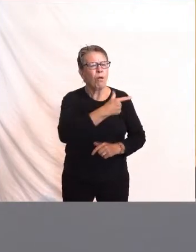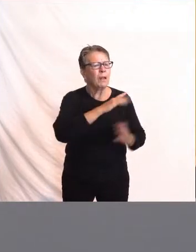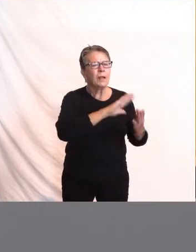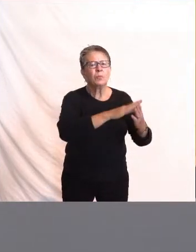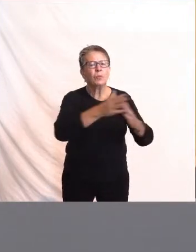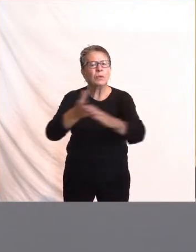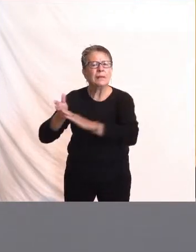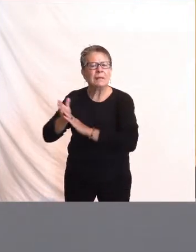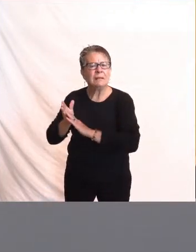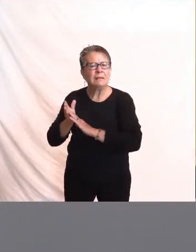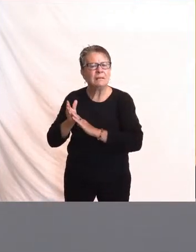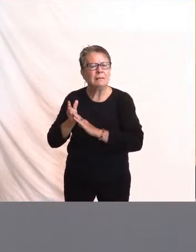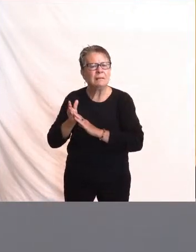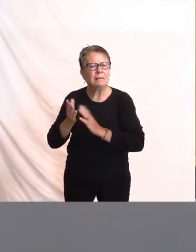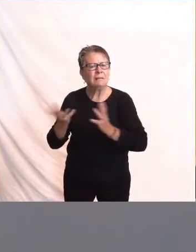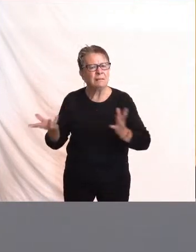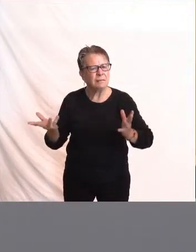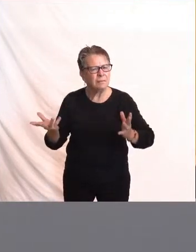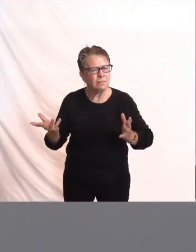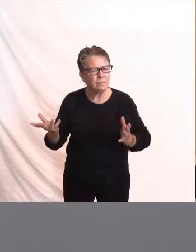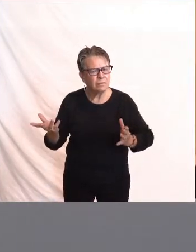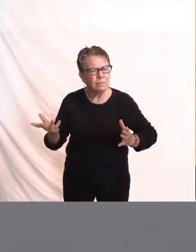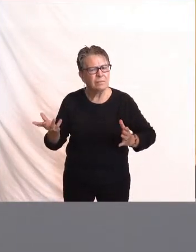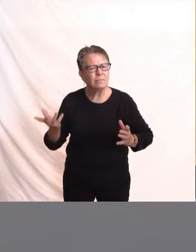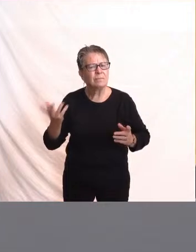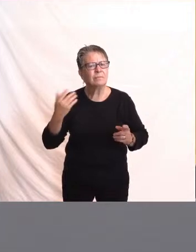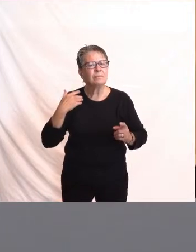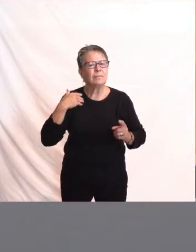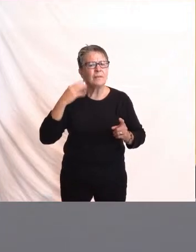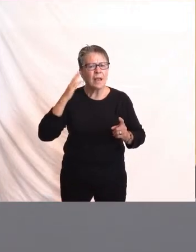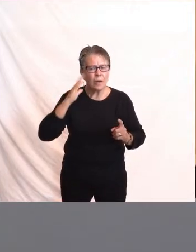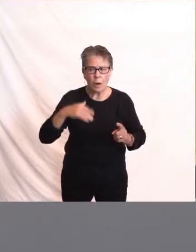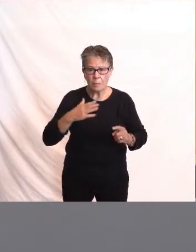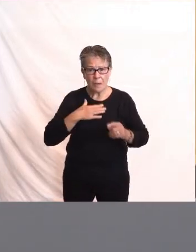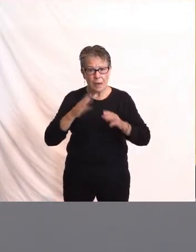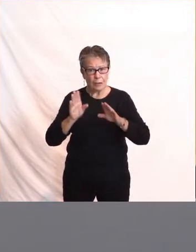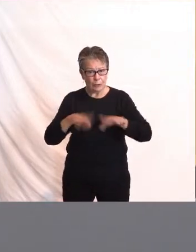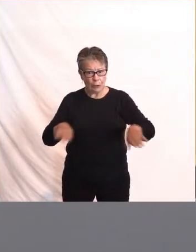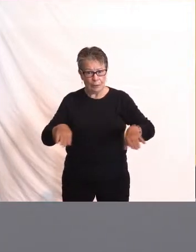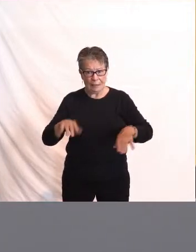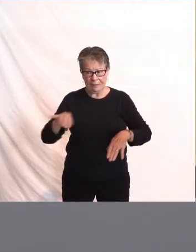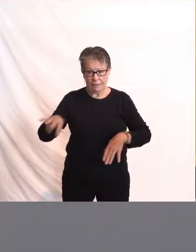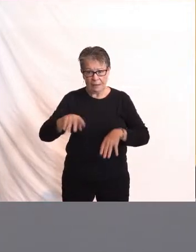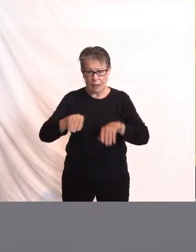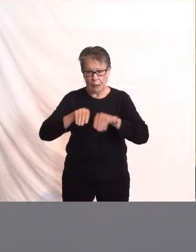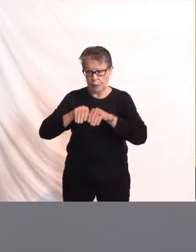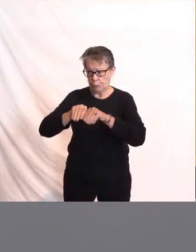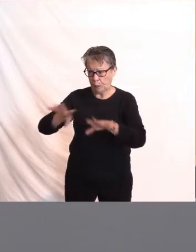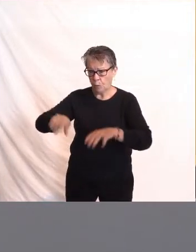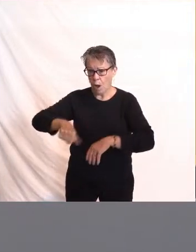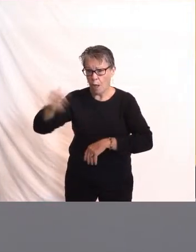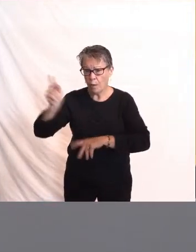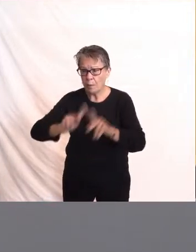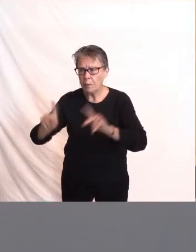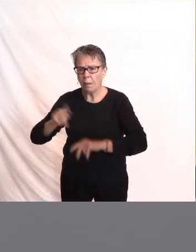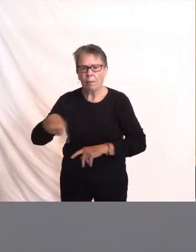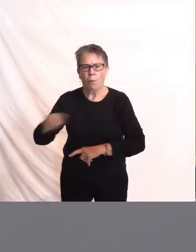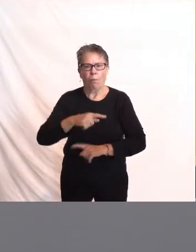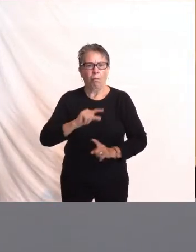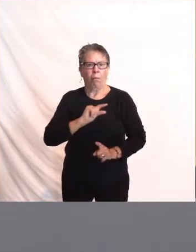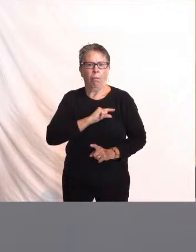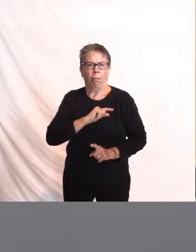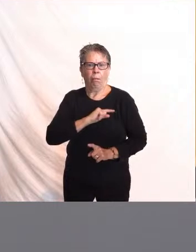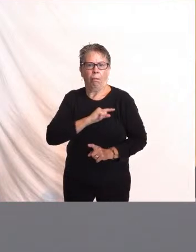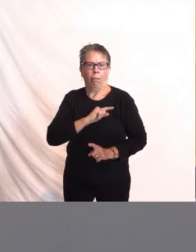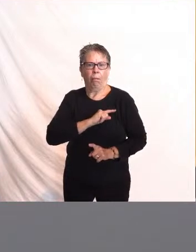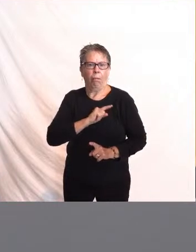or ended up essentially killing somebody else. Because in reality, that's what can and does happen. every one of the people that we've